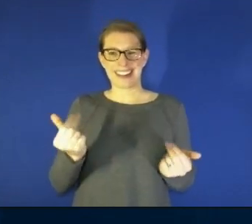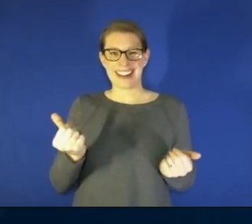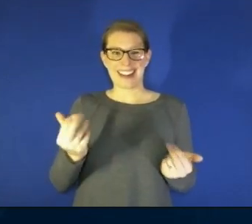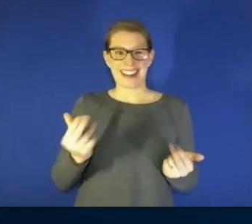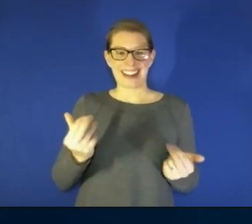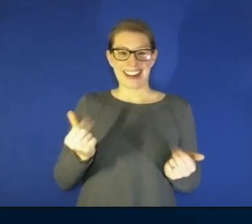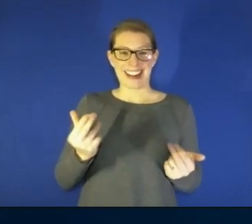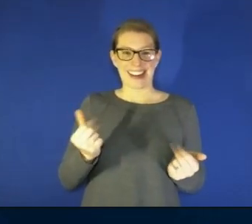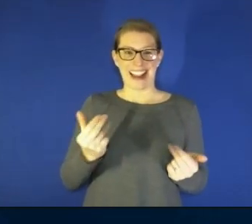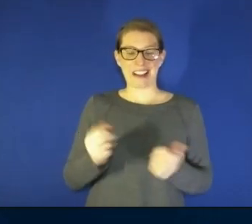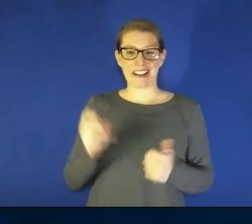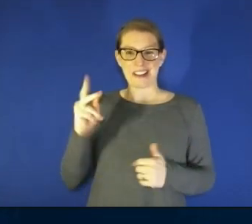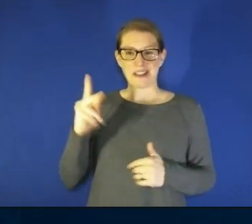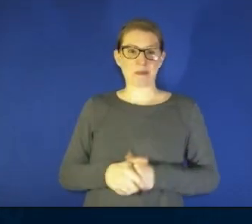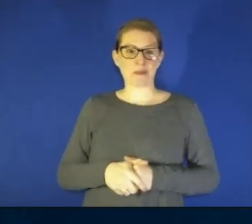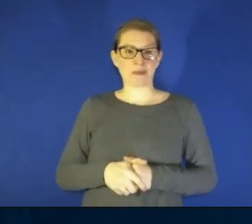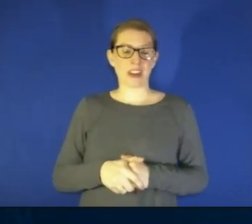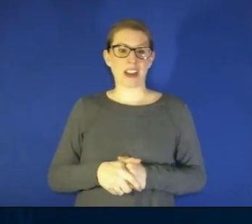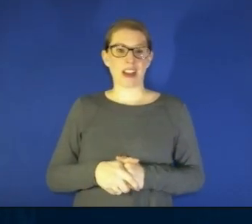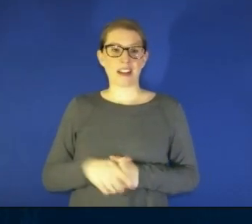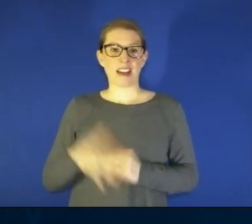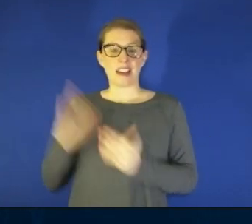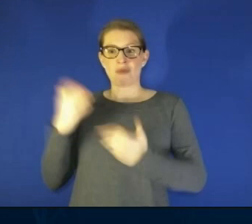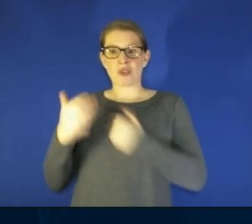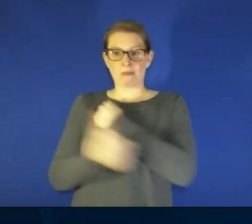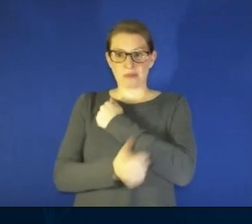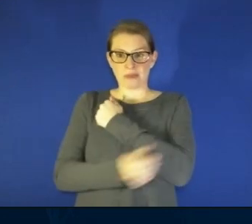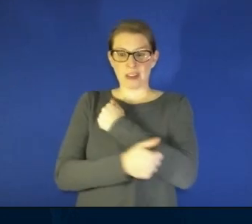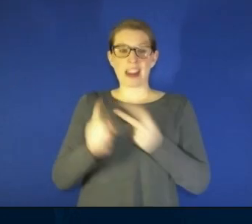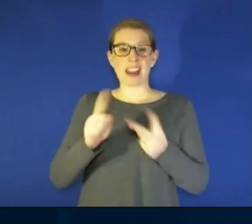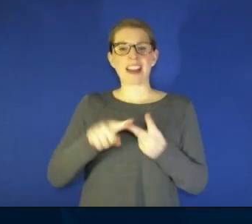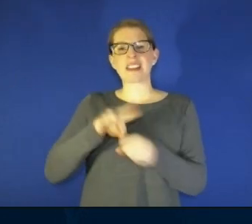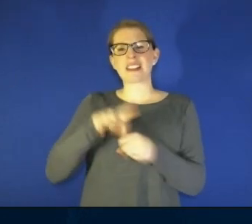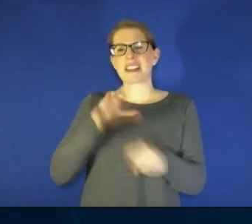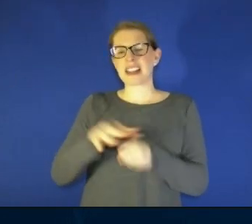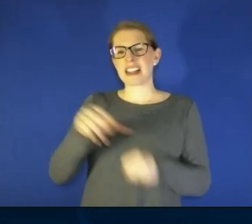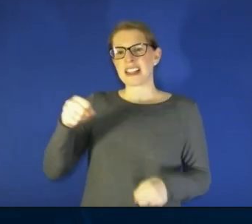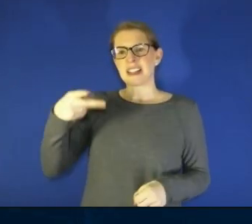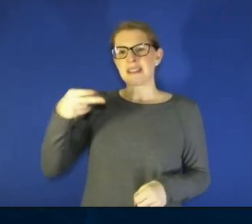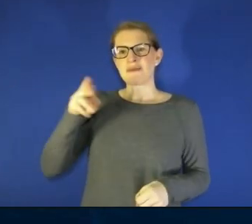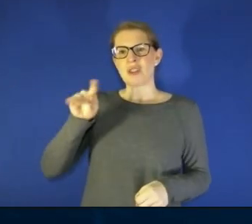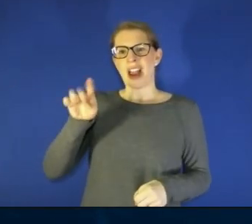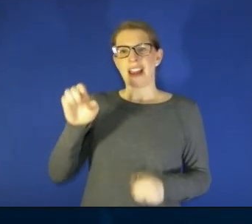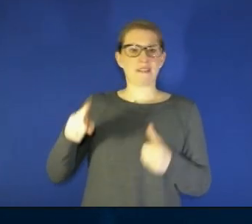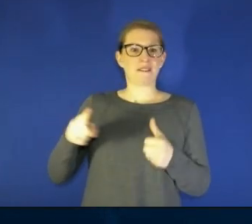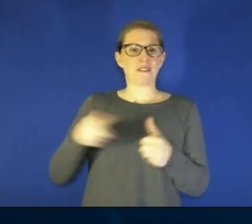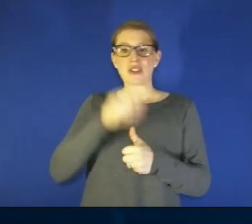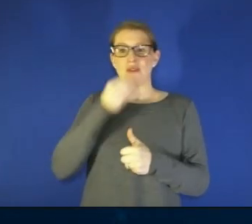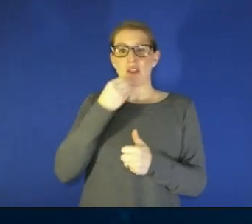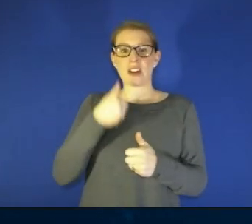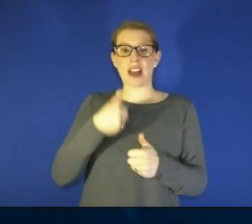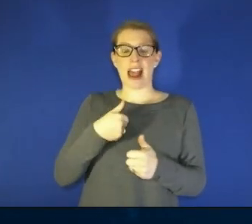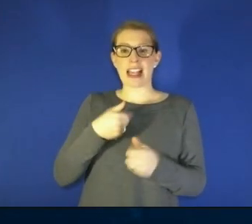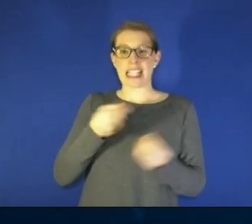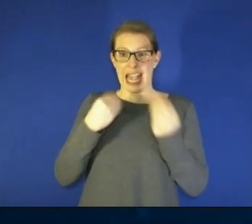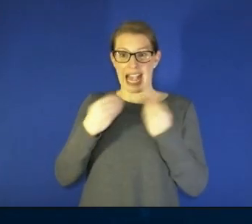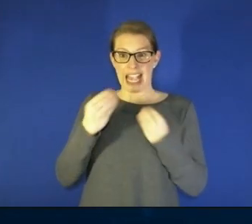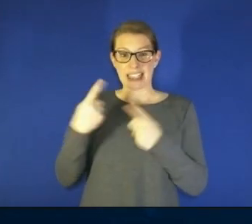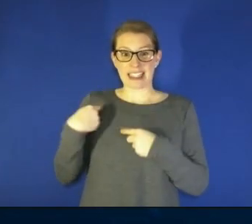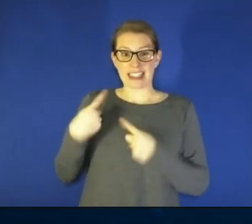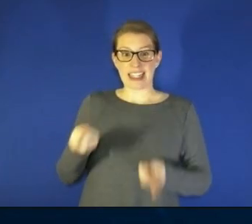Okay, so they're going to bring me crackers and Sprite. So it's the first food I've had since Saturday. So it's going to be the best meal